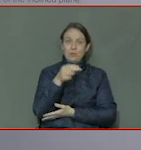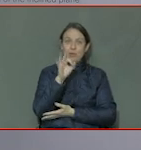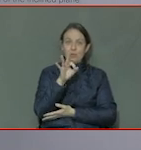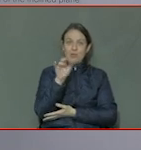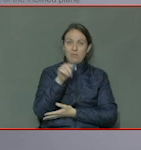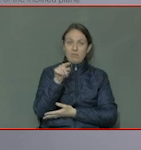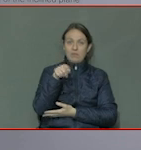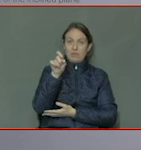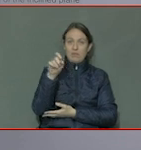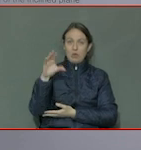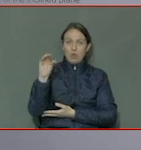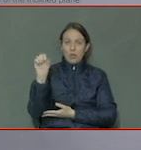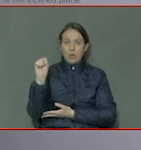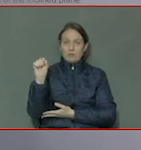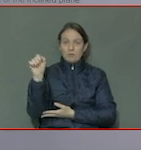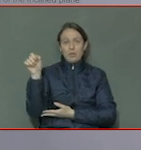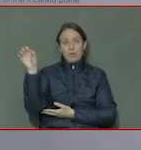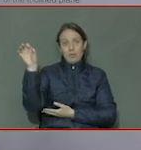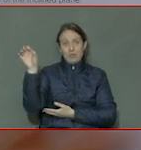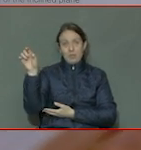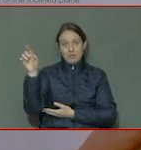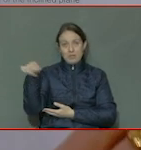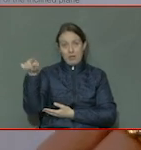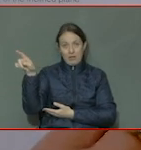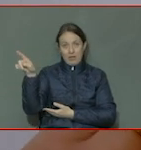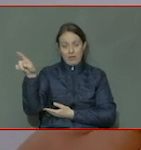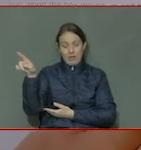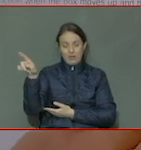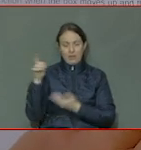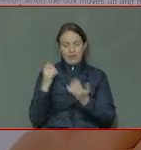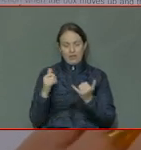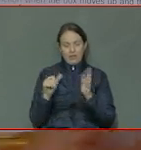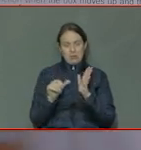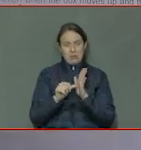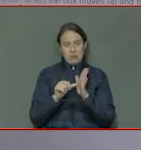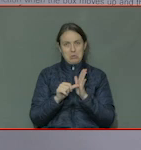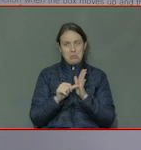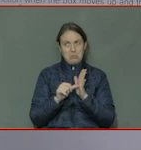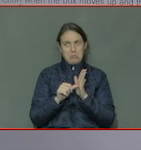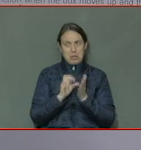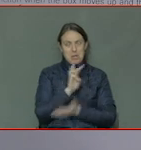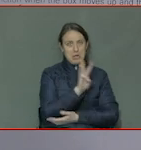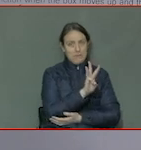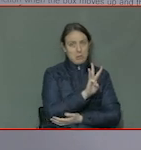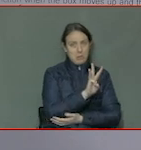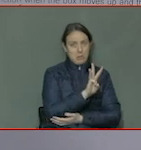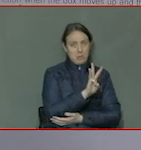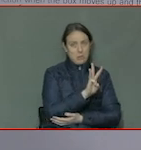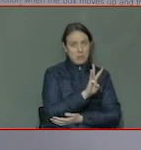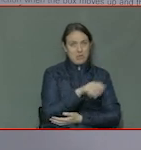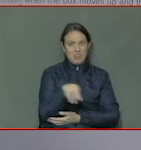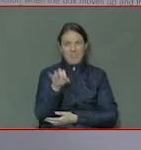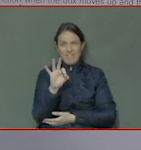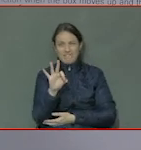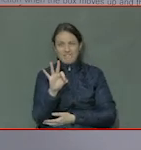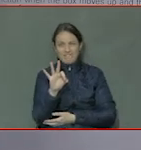delta X cos theta. But now, what is important, the W and the F must